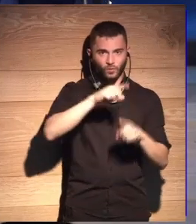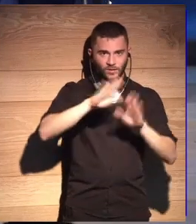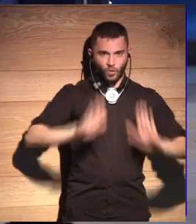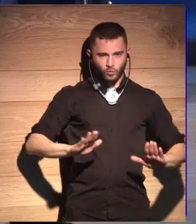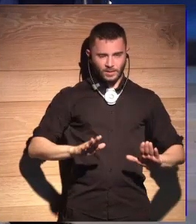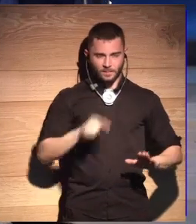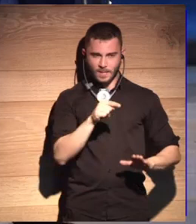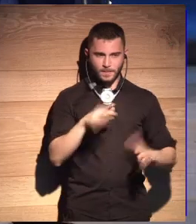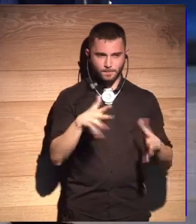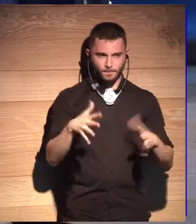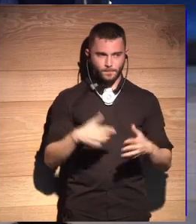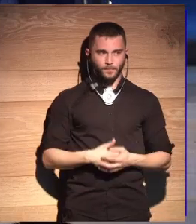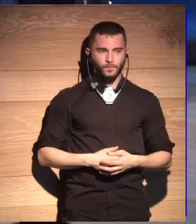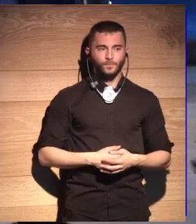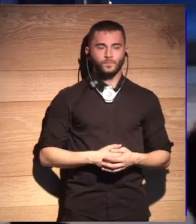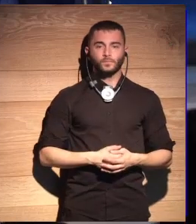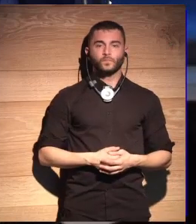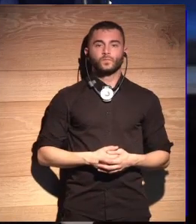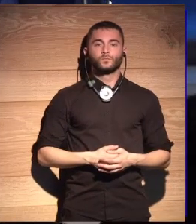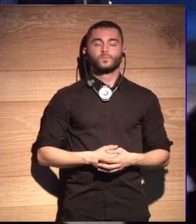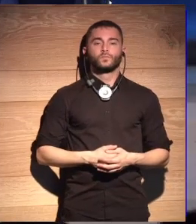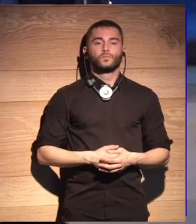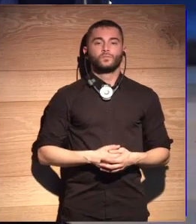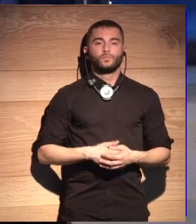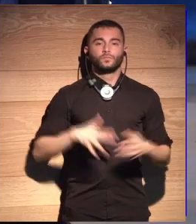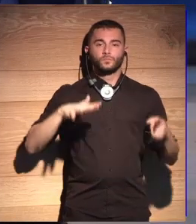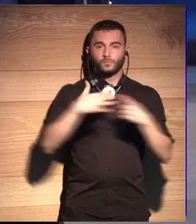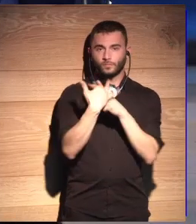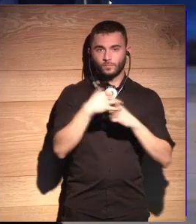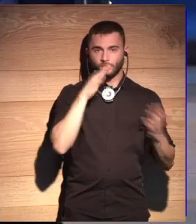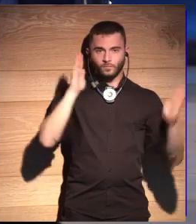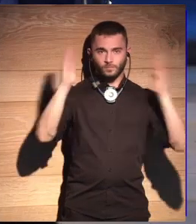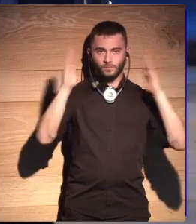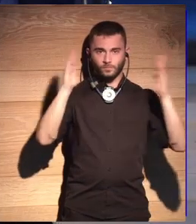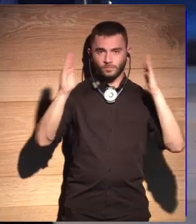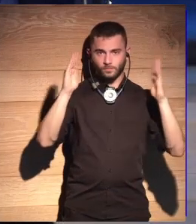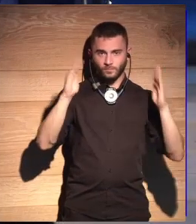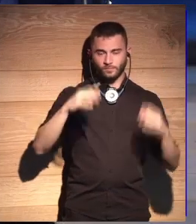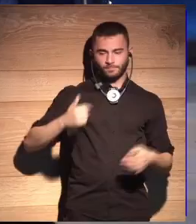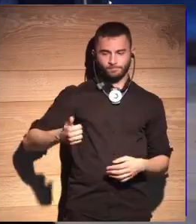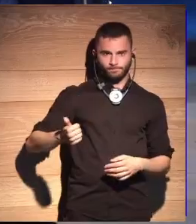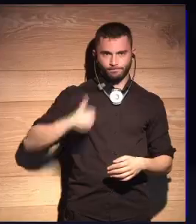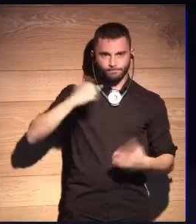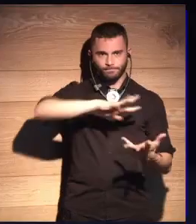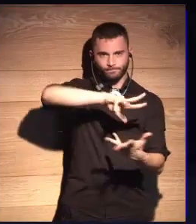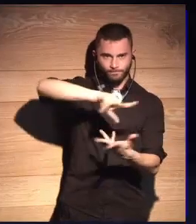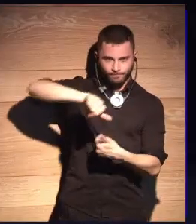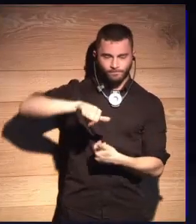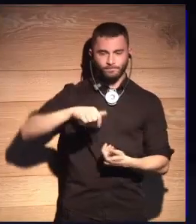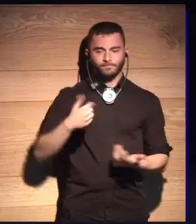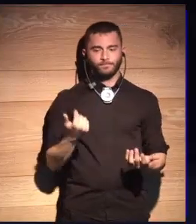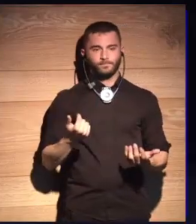Legislation becomes a very interesting topic, and we will have a question about that. But at this point in time, with breaking news,